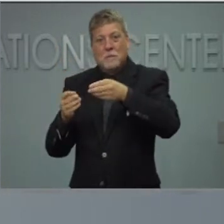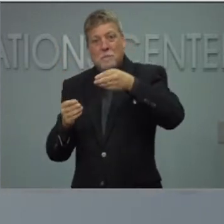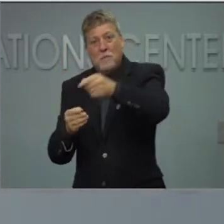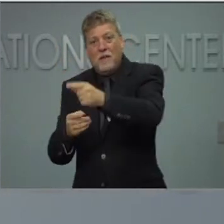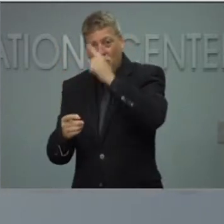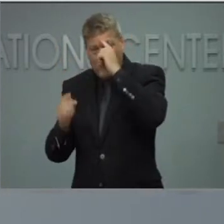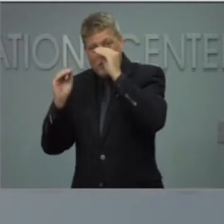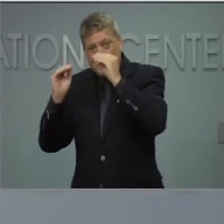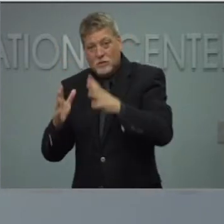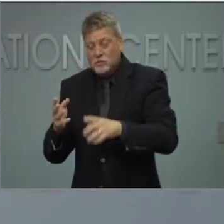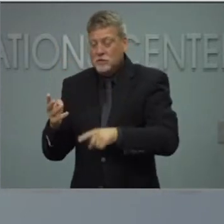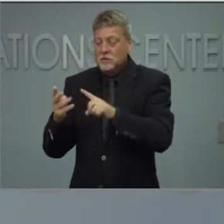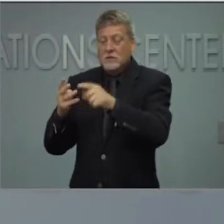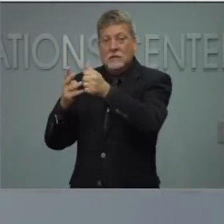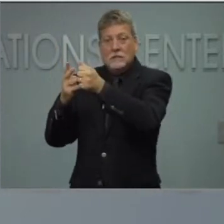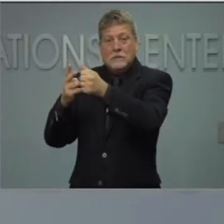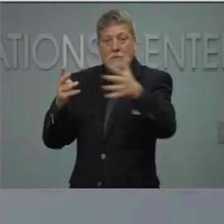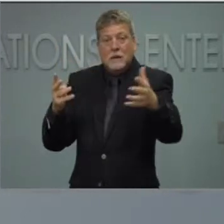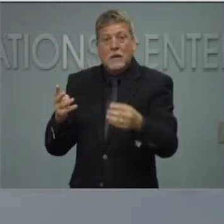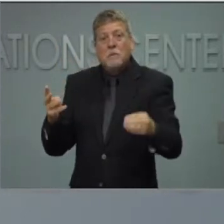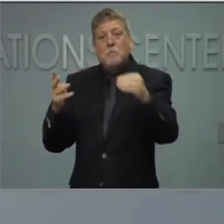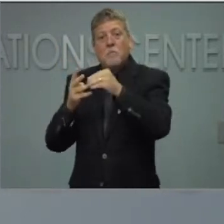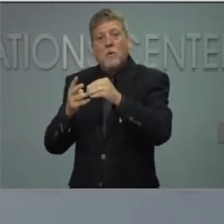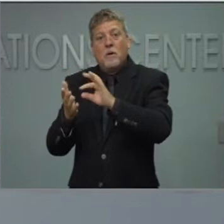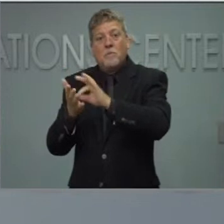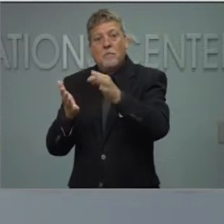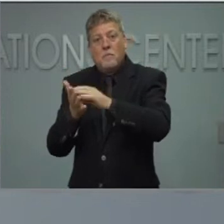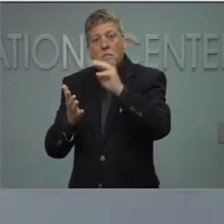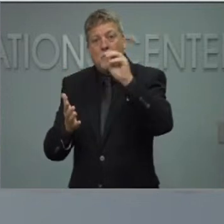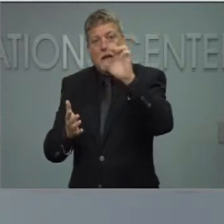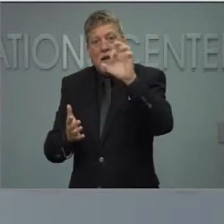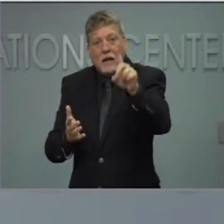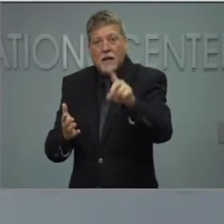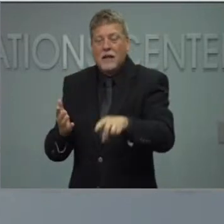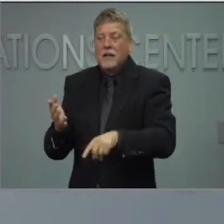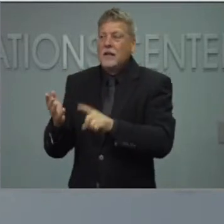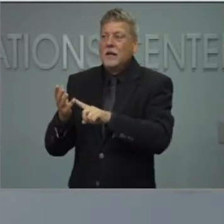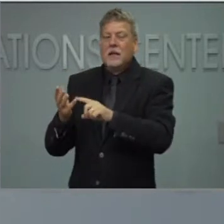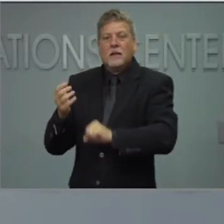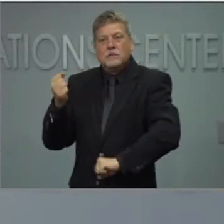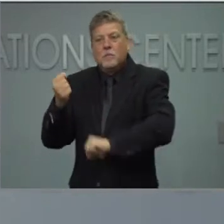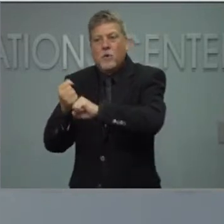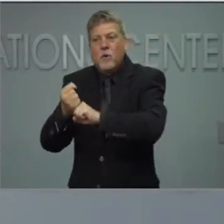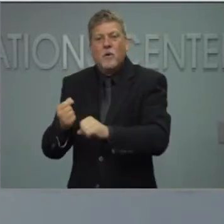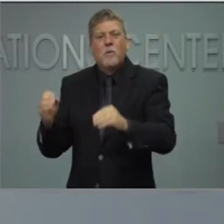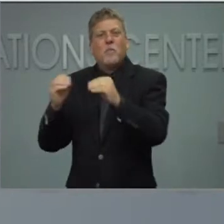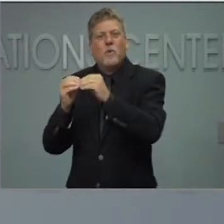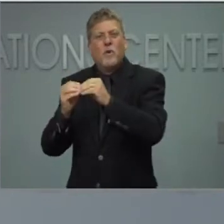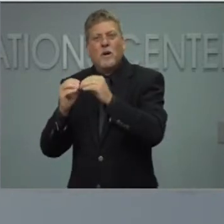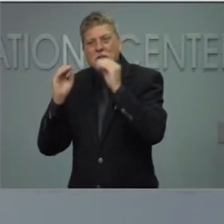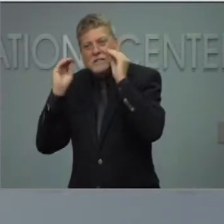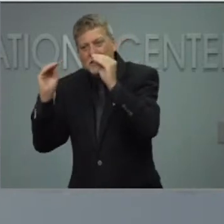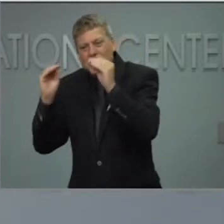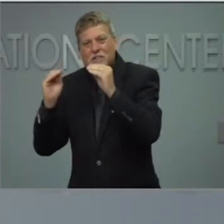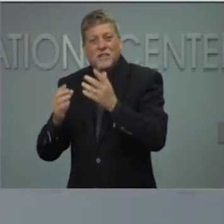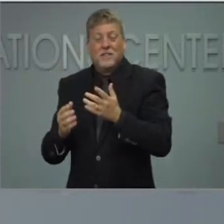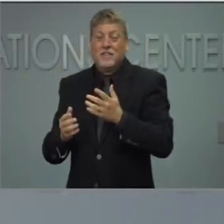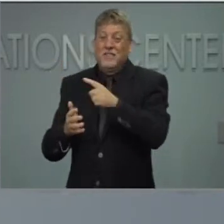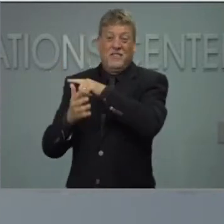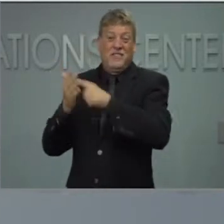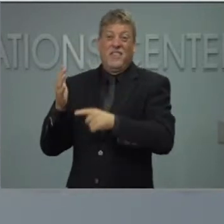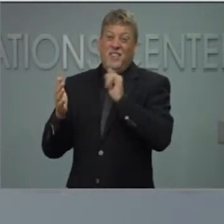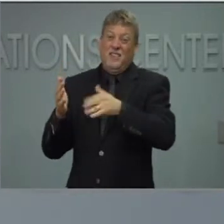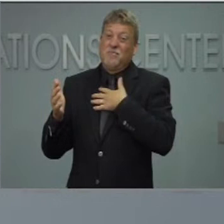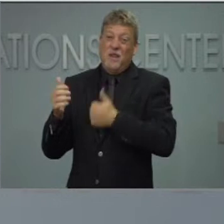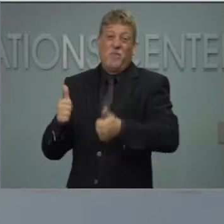Medicaid. We want to make sure that children have a sound basic education. So those are, my priorities are pretty much out there and